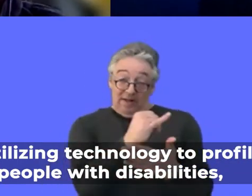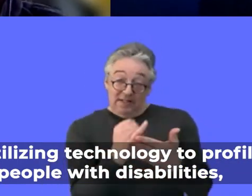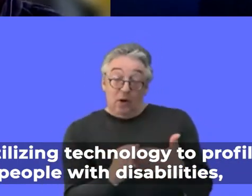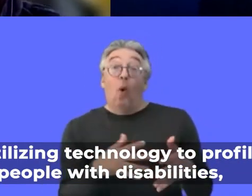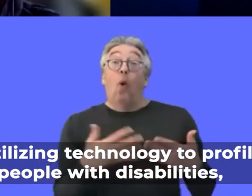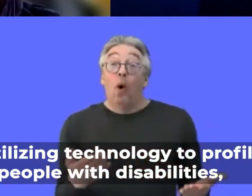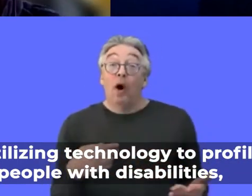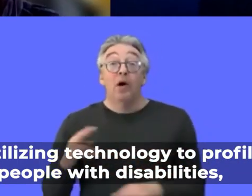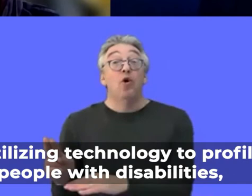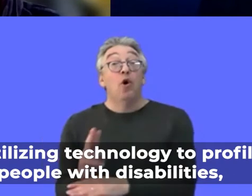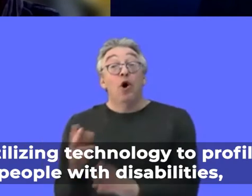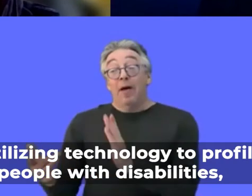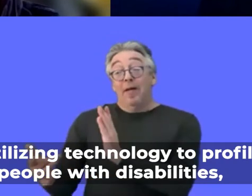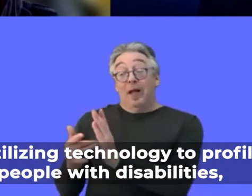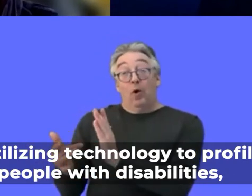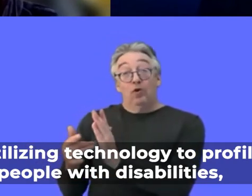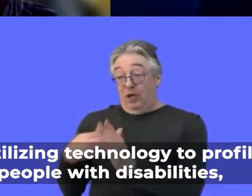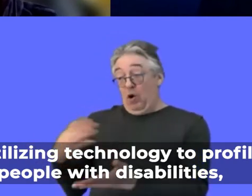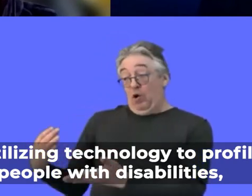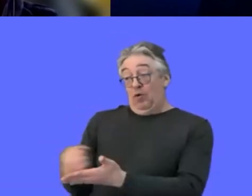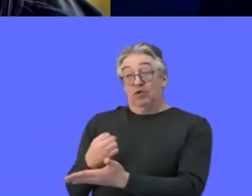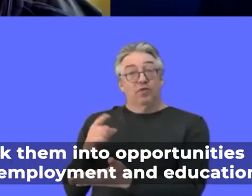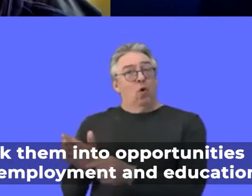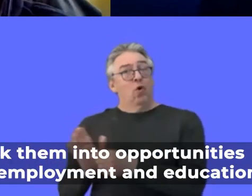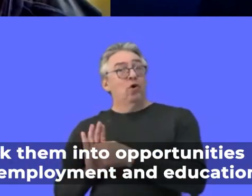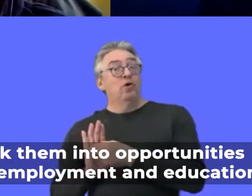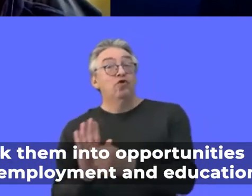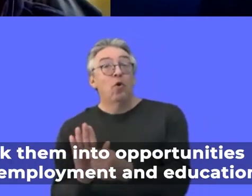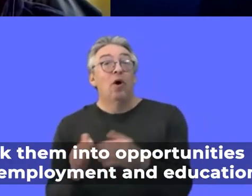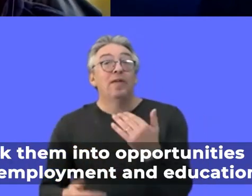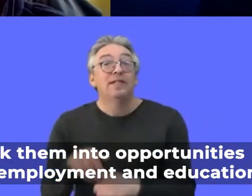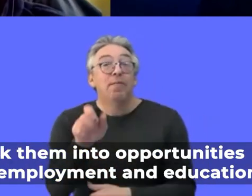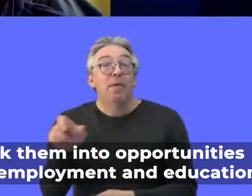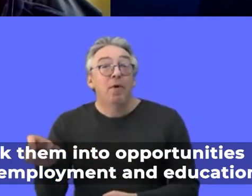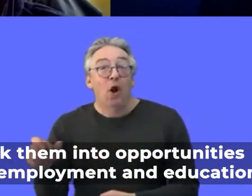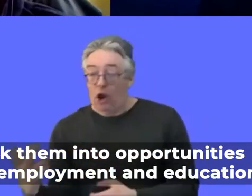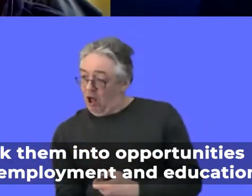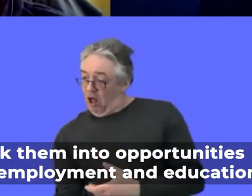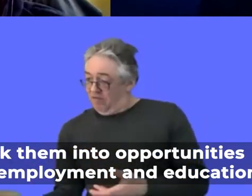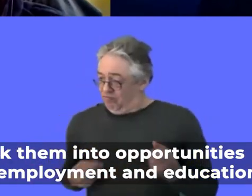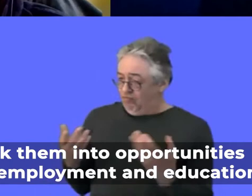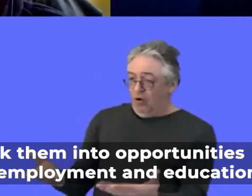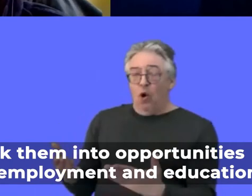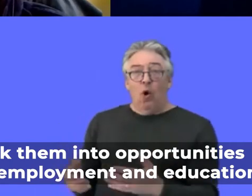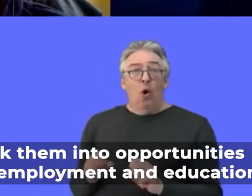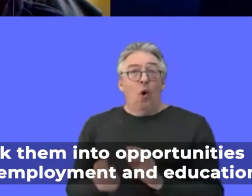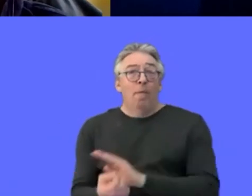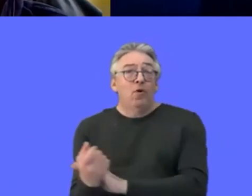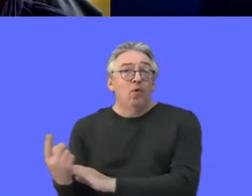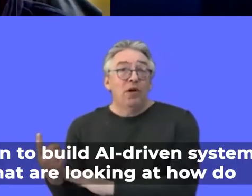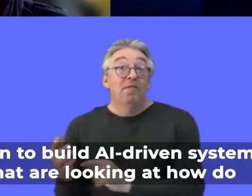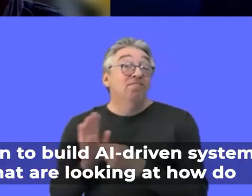technology to profile people with disabilities, link them into opportunities like employment and